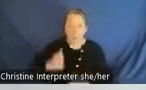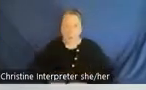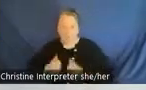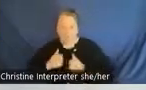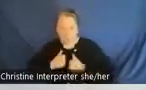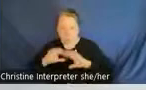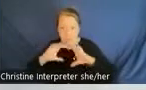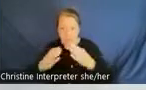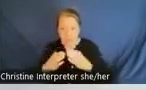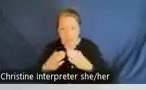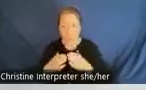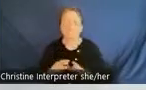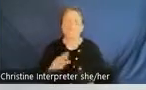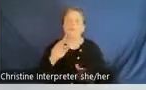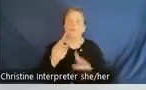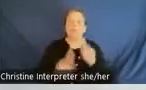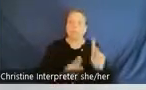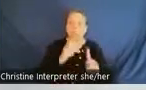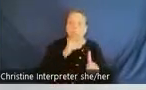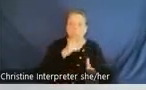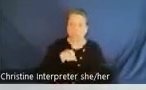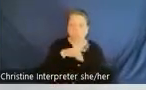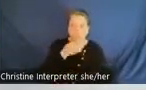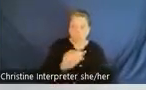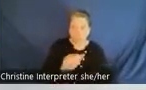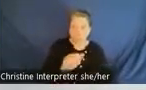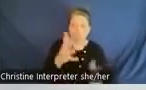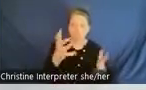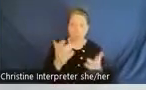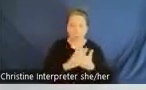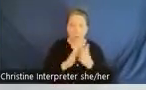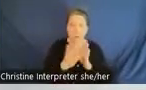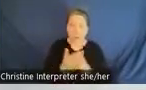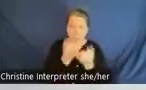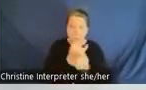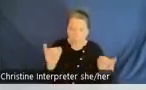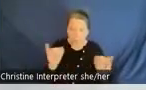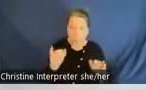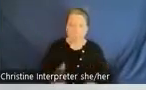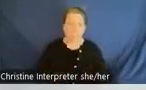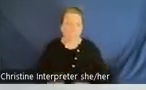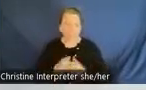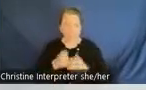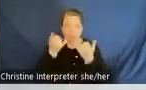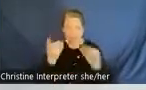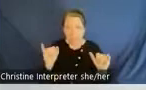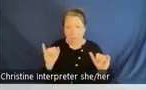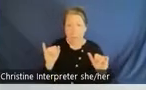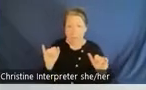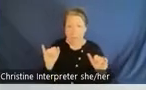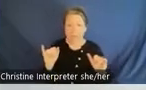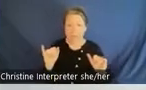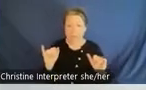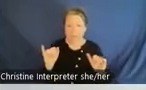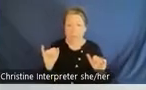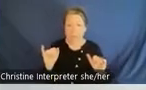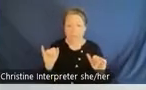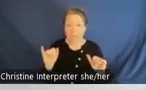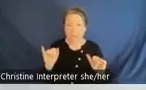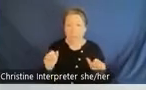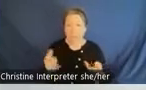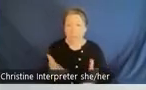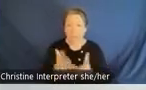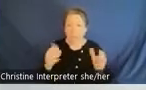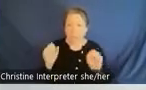disabilities who want to be as independently, live as dependently as